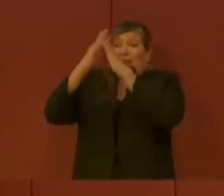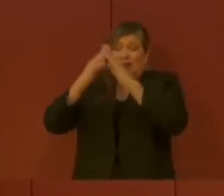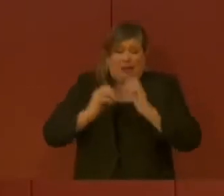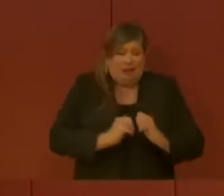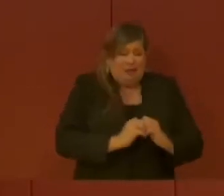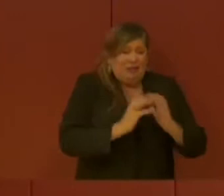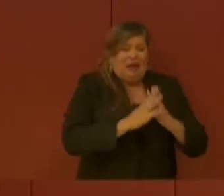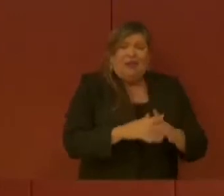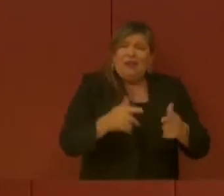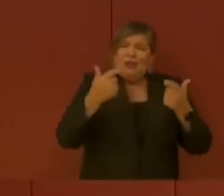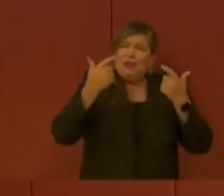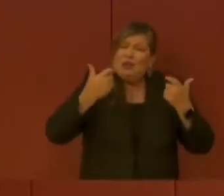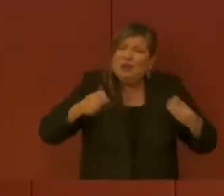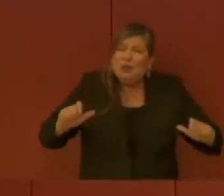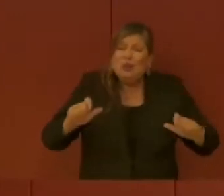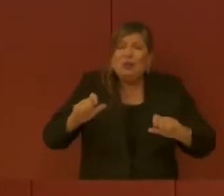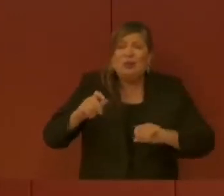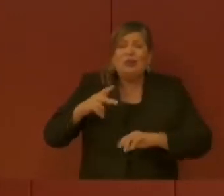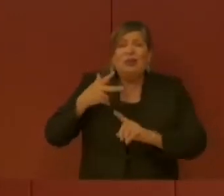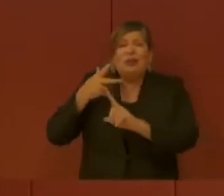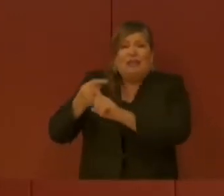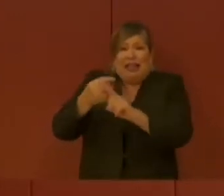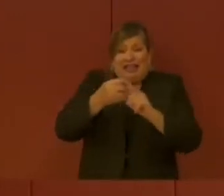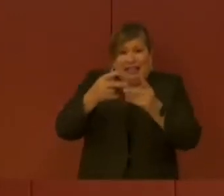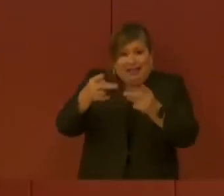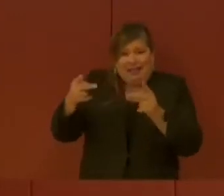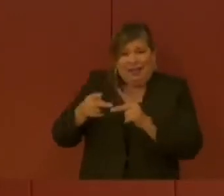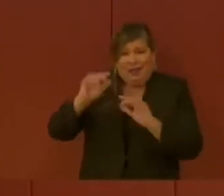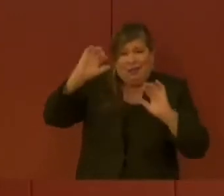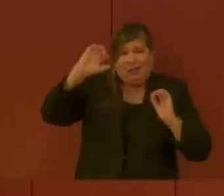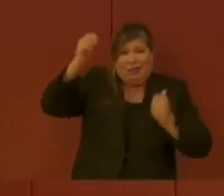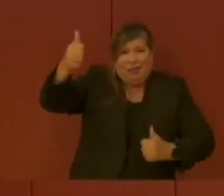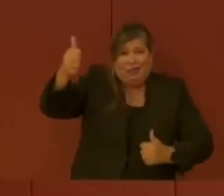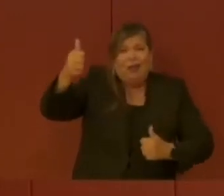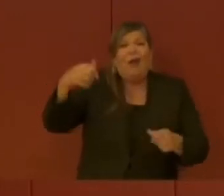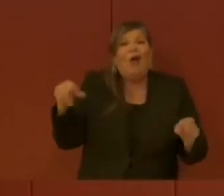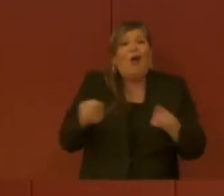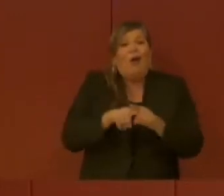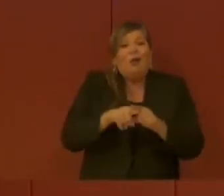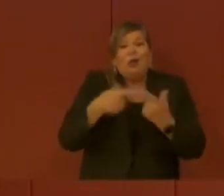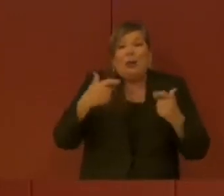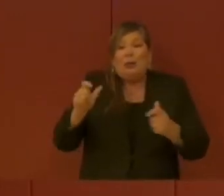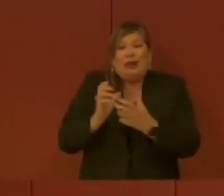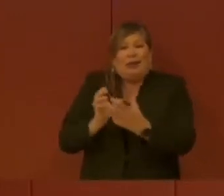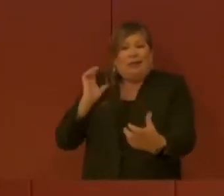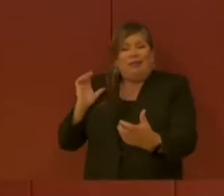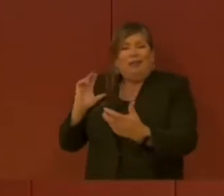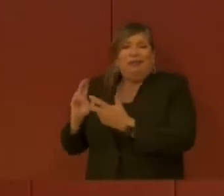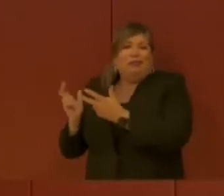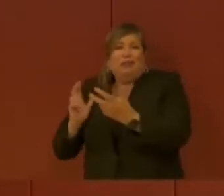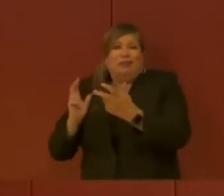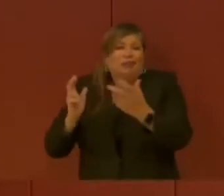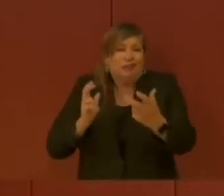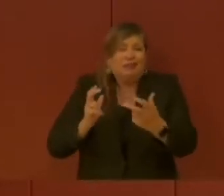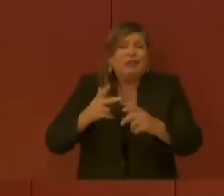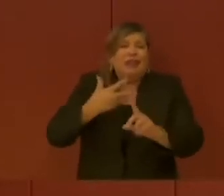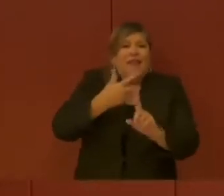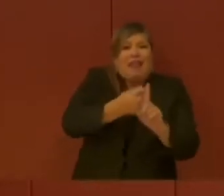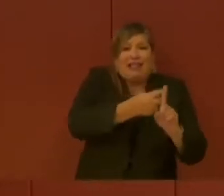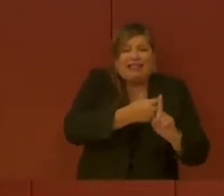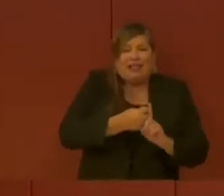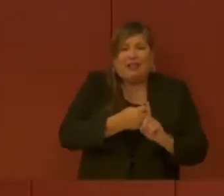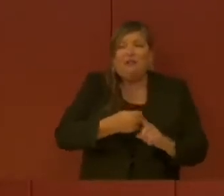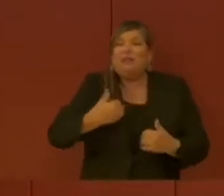but large-scale mobile programs that are components of those two FEMA sites, one in